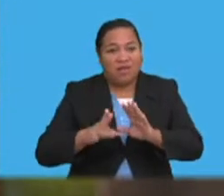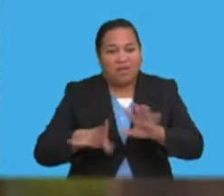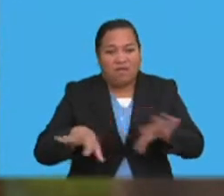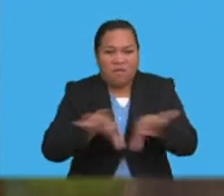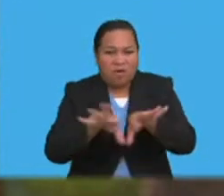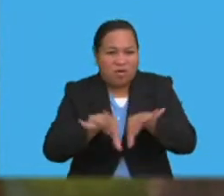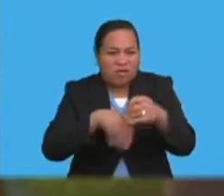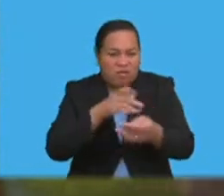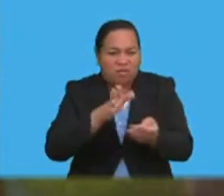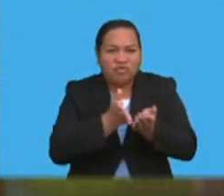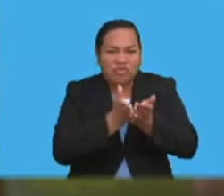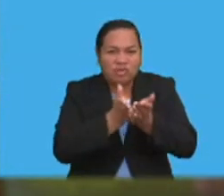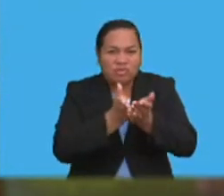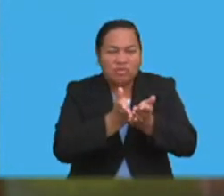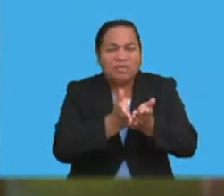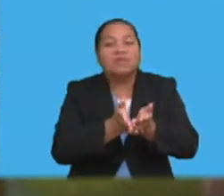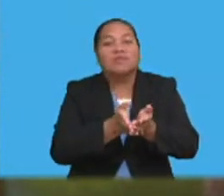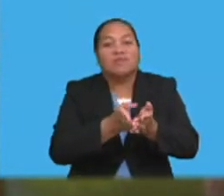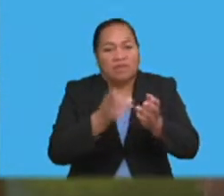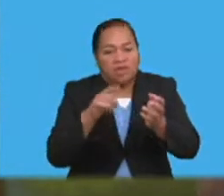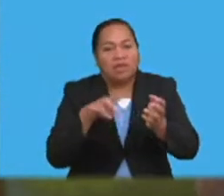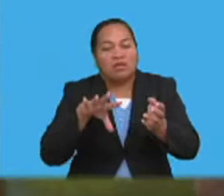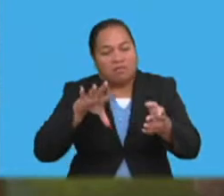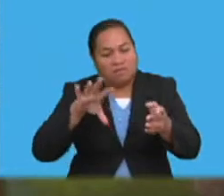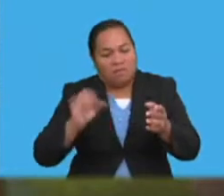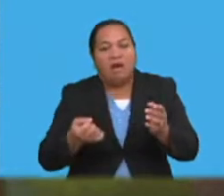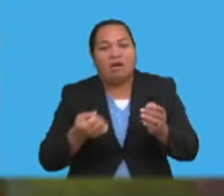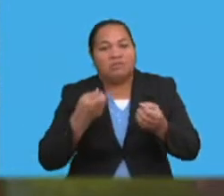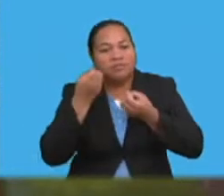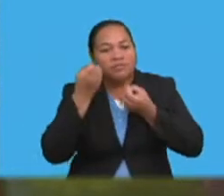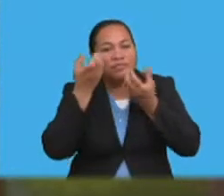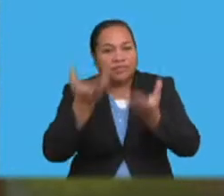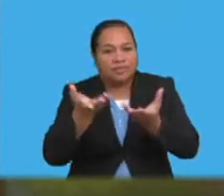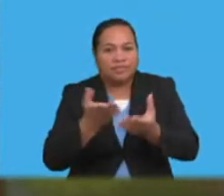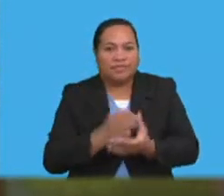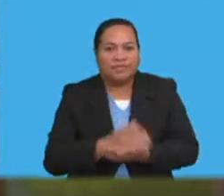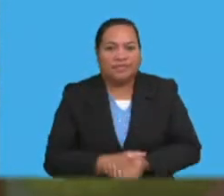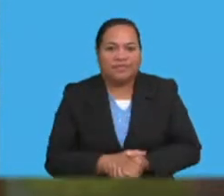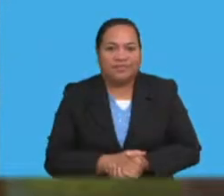and the various protocols which of course we are party to. Thank you.